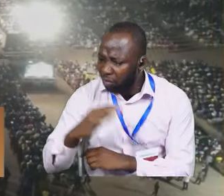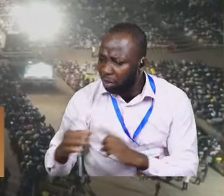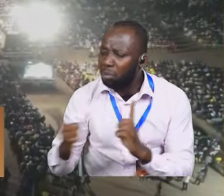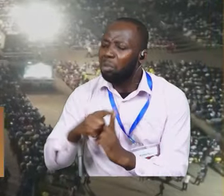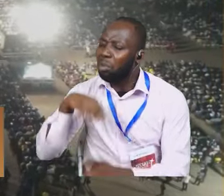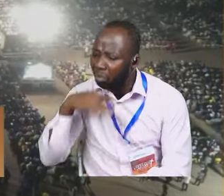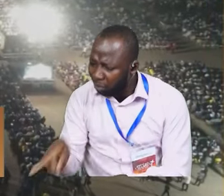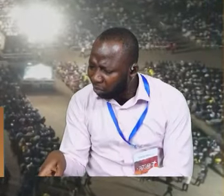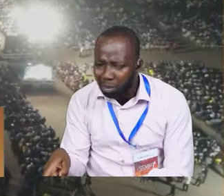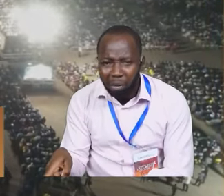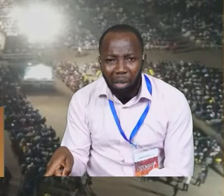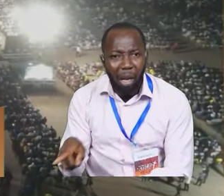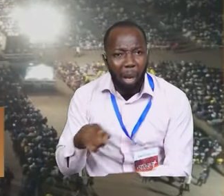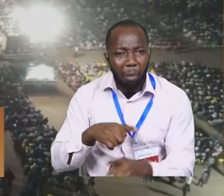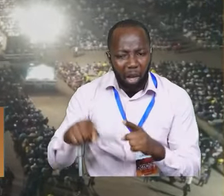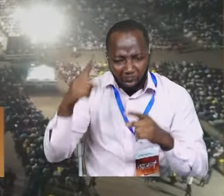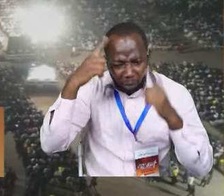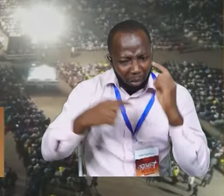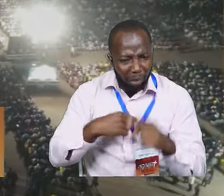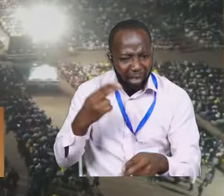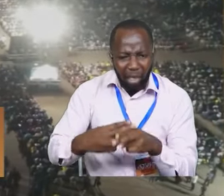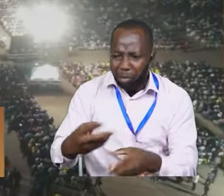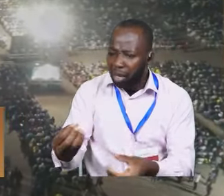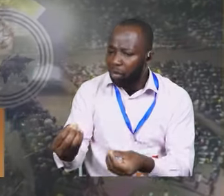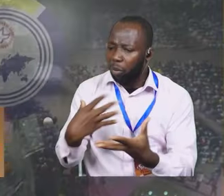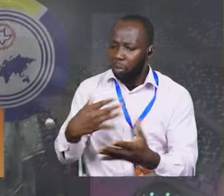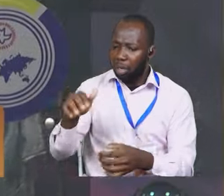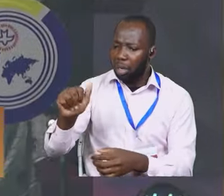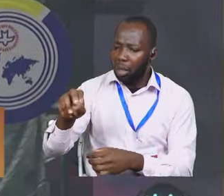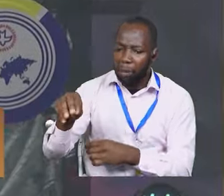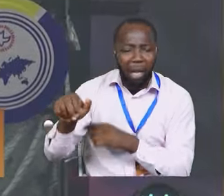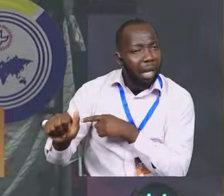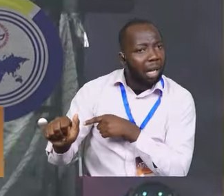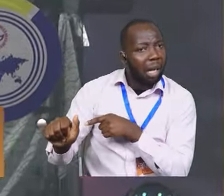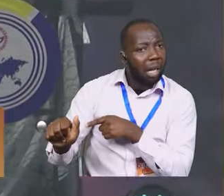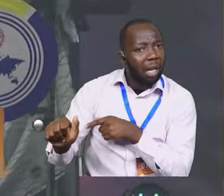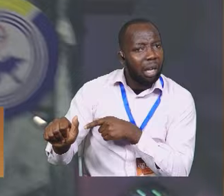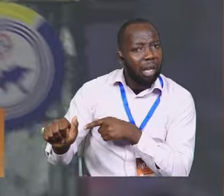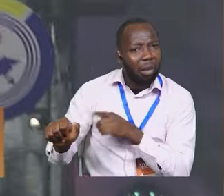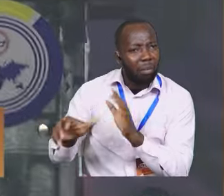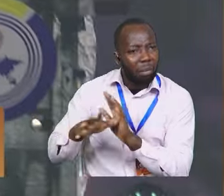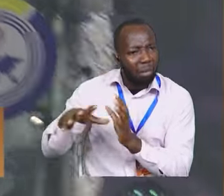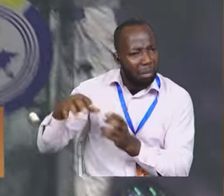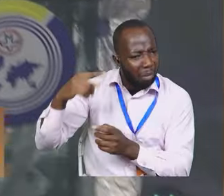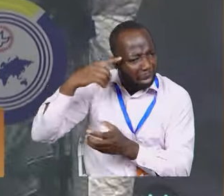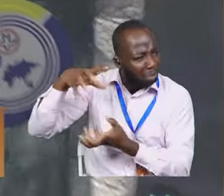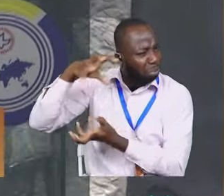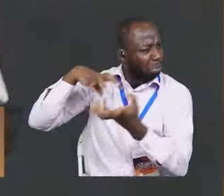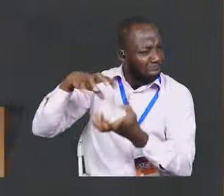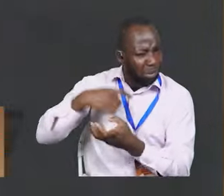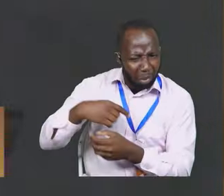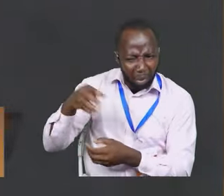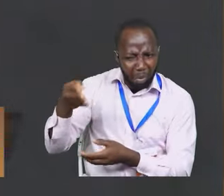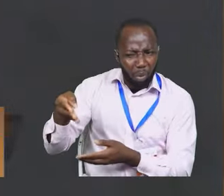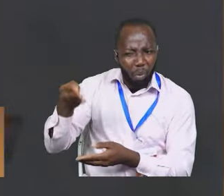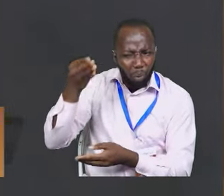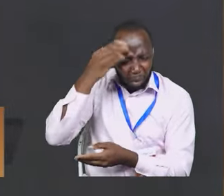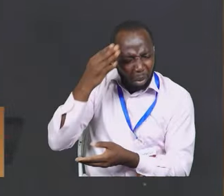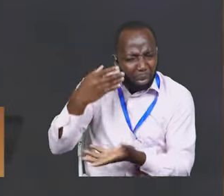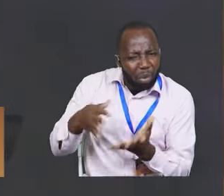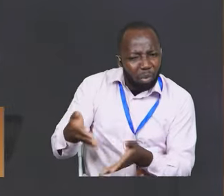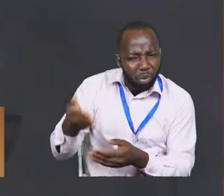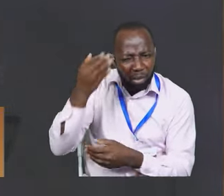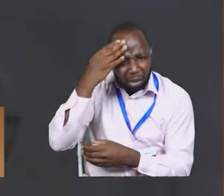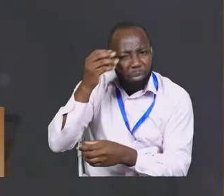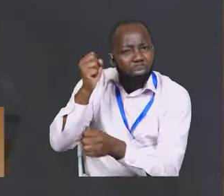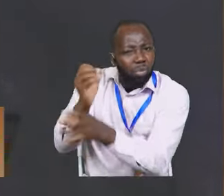man before. But the sense of body Aman. But because he mentioned my real name, imagine he am son him. It came to mind that maybe he